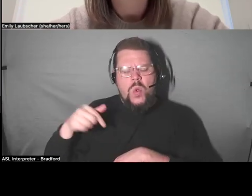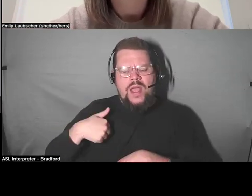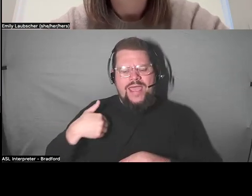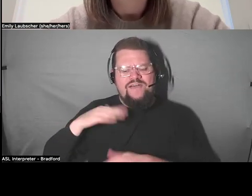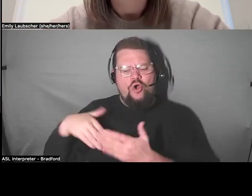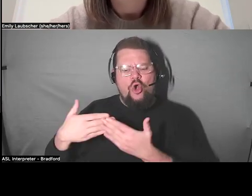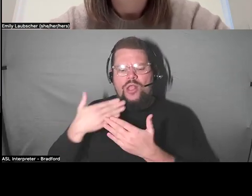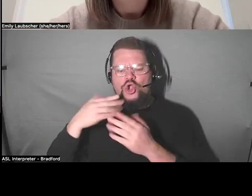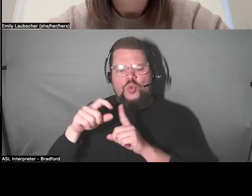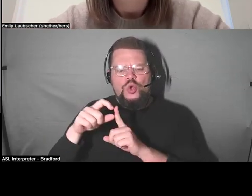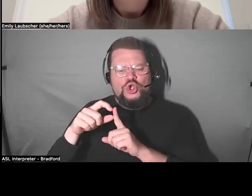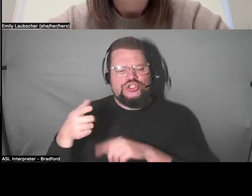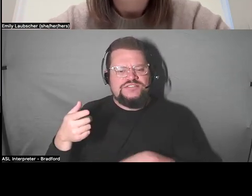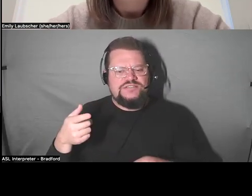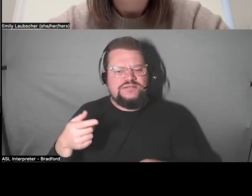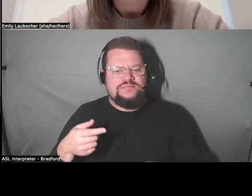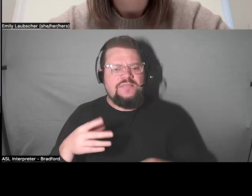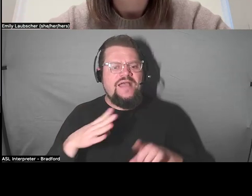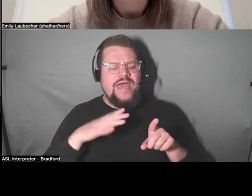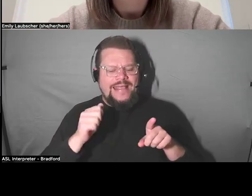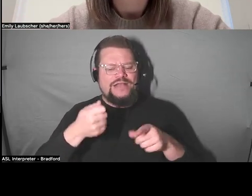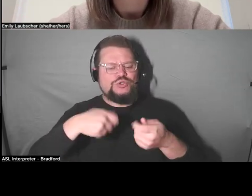fine, fine. We can switch. Okay.